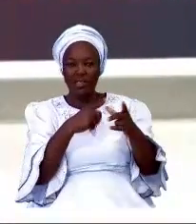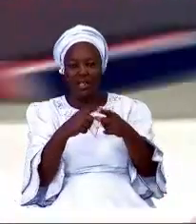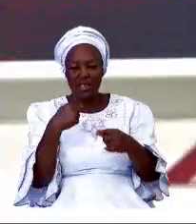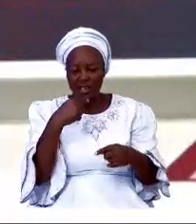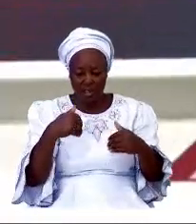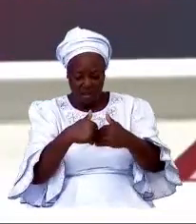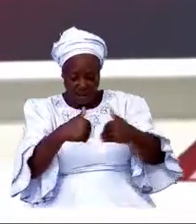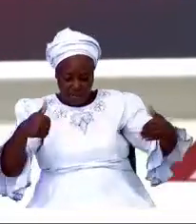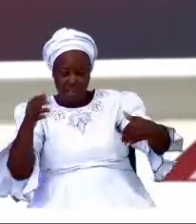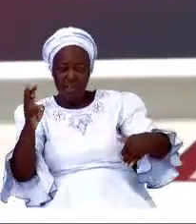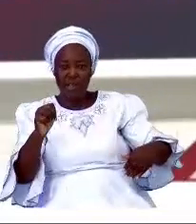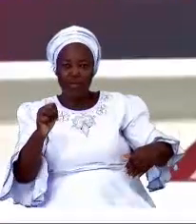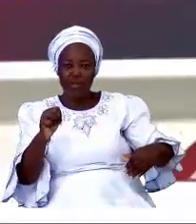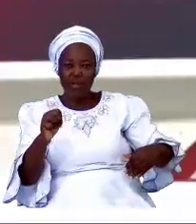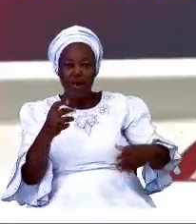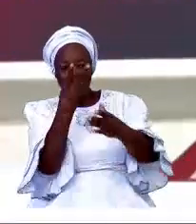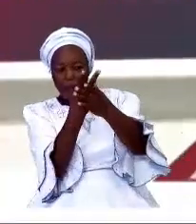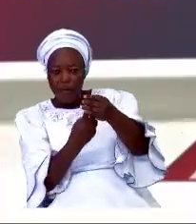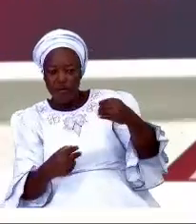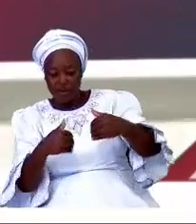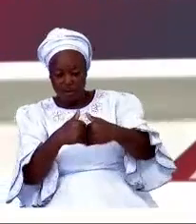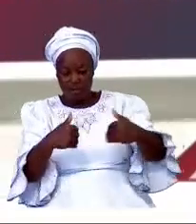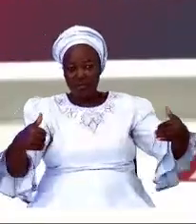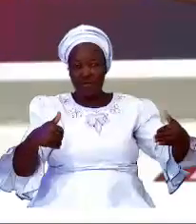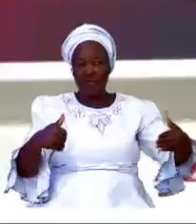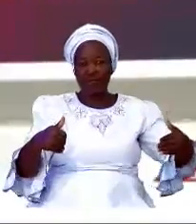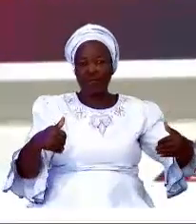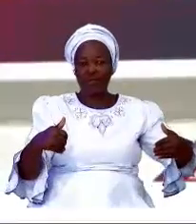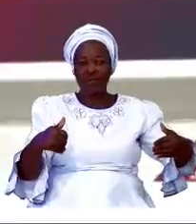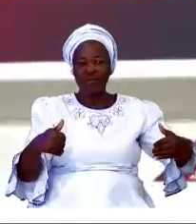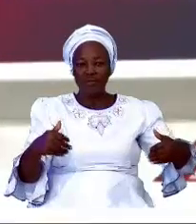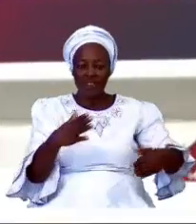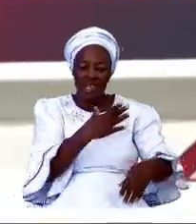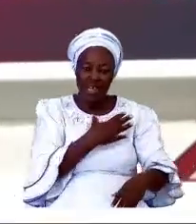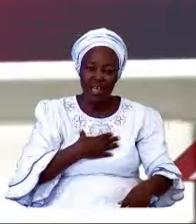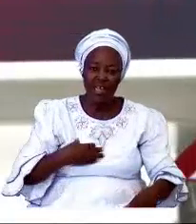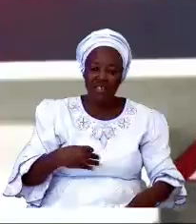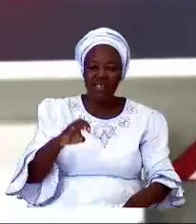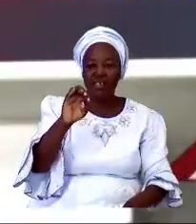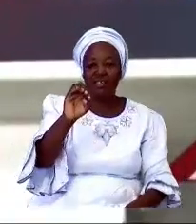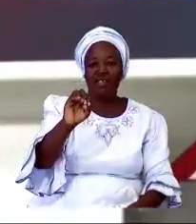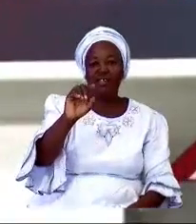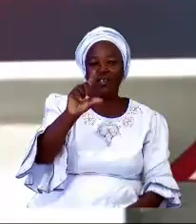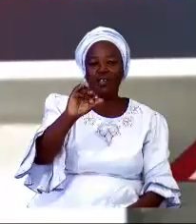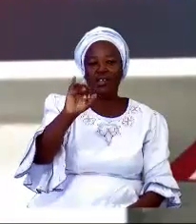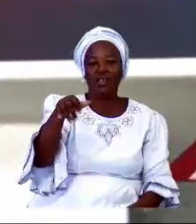out of heaven. And then it says, parted them both